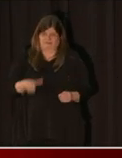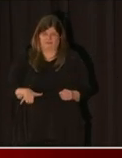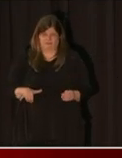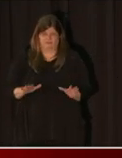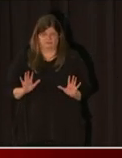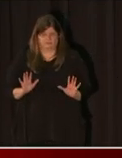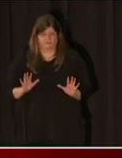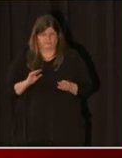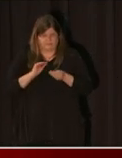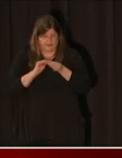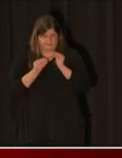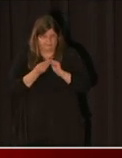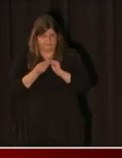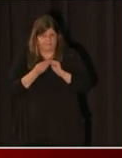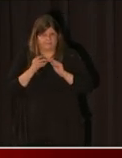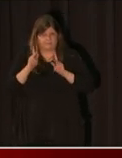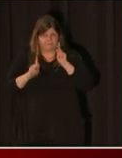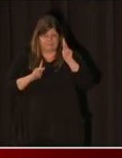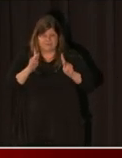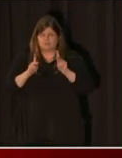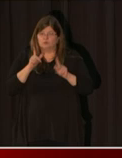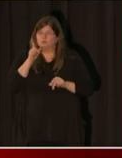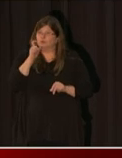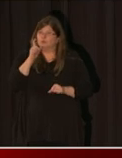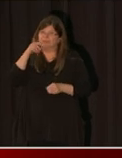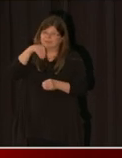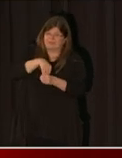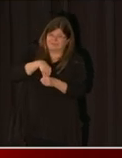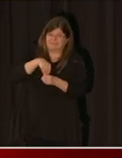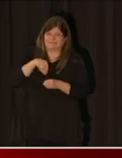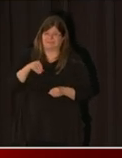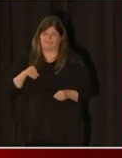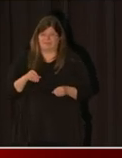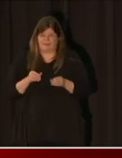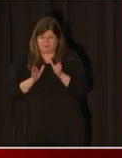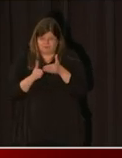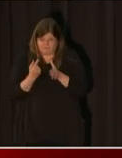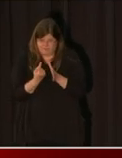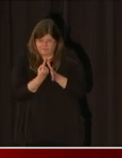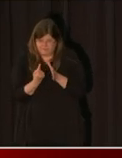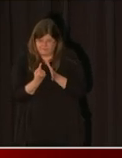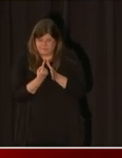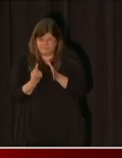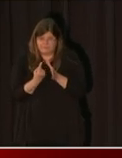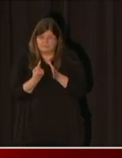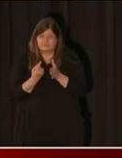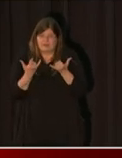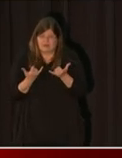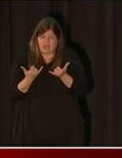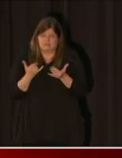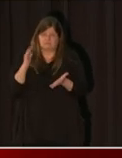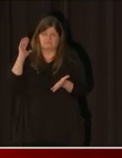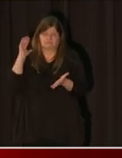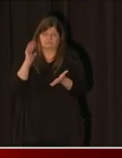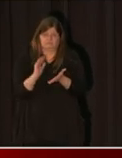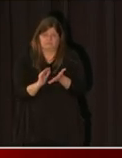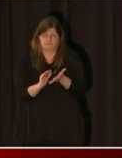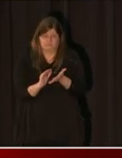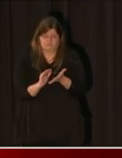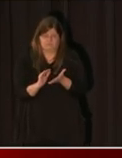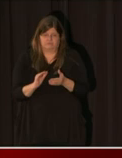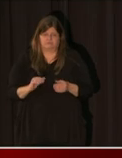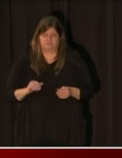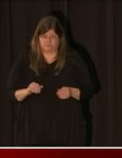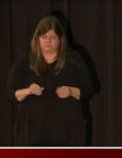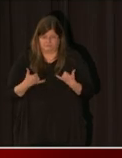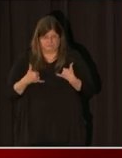the numbers of people in quarantine related to these cases is also down. We, of course, continue to be